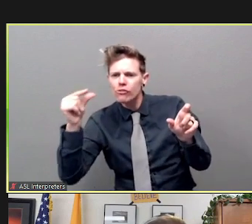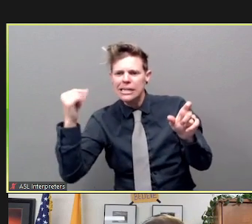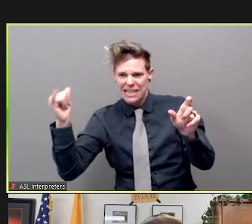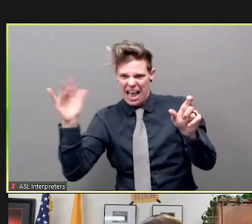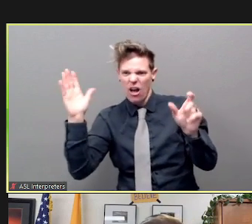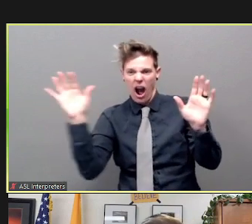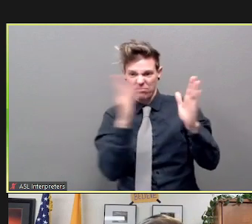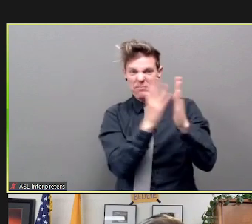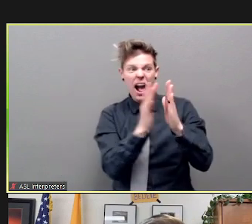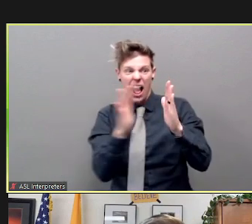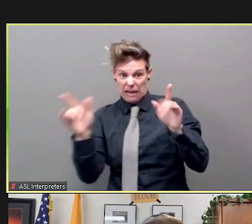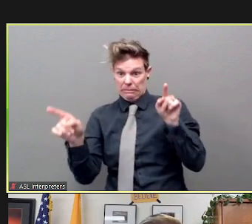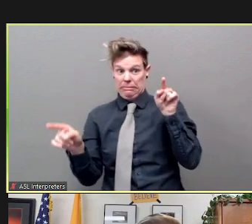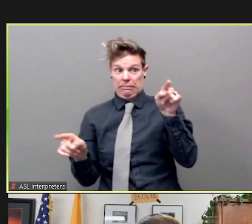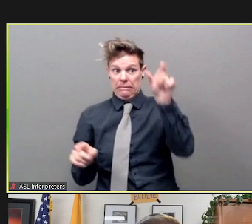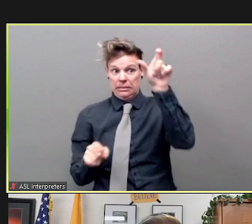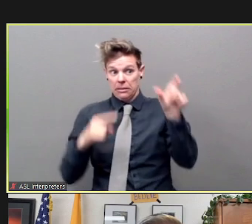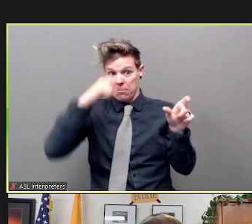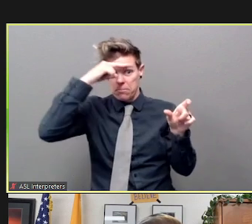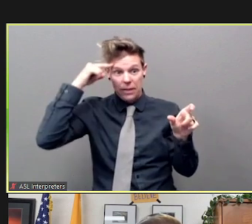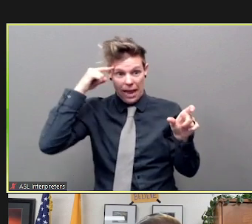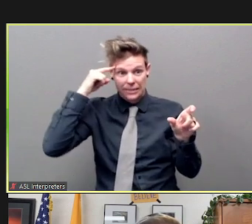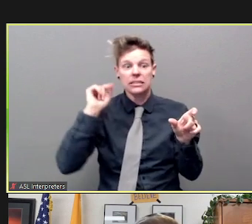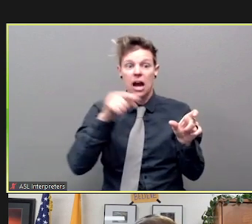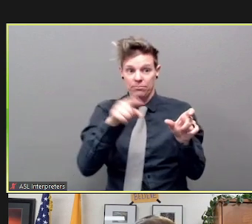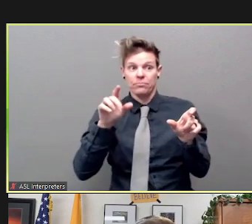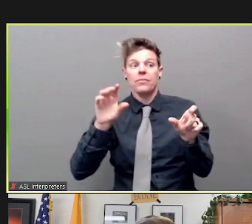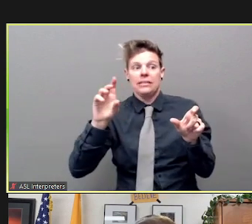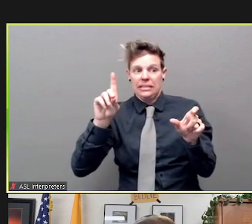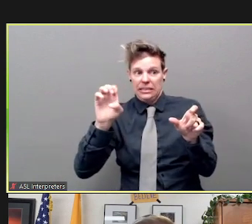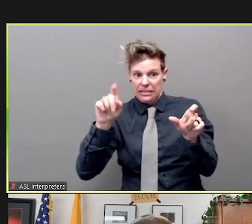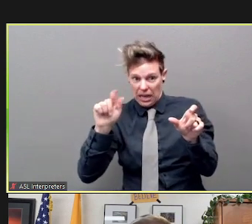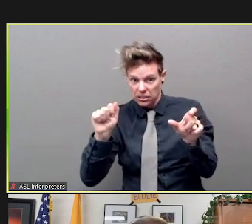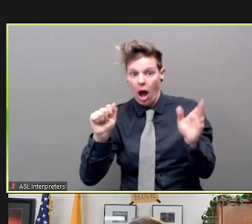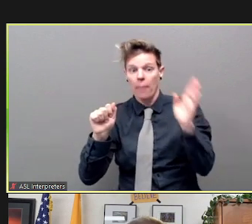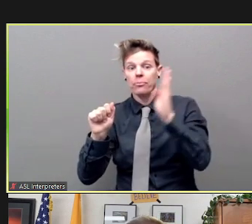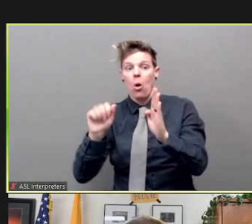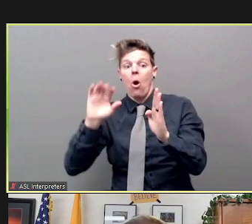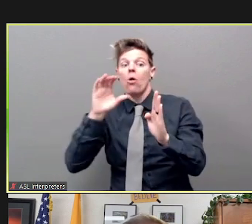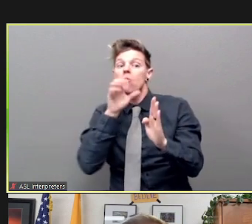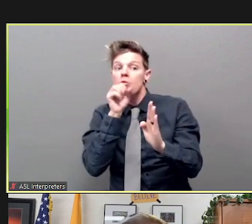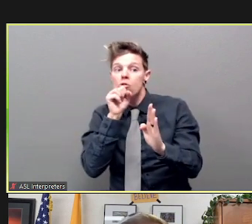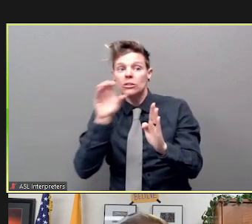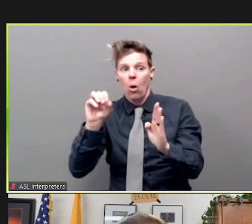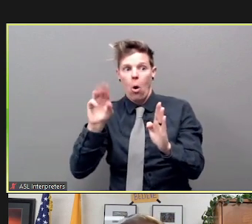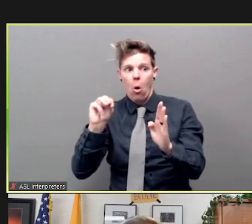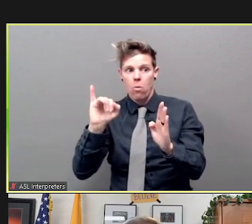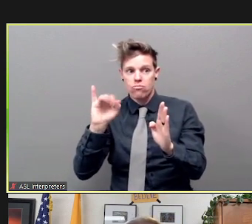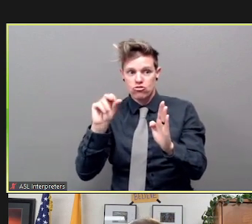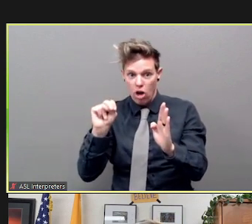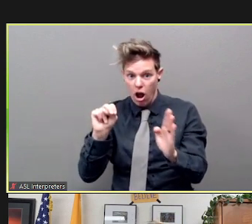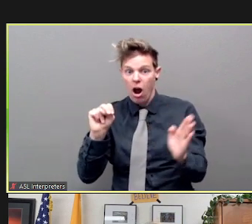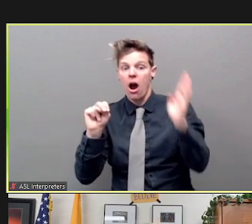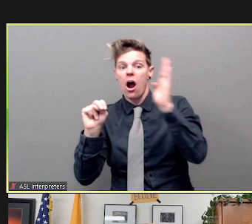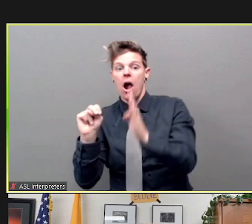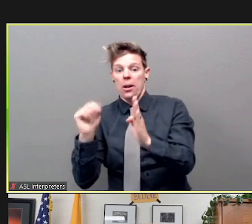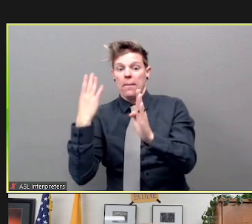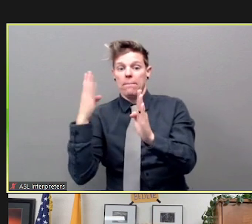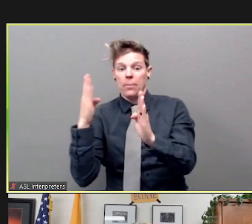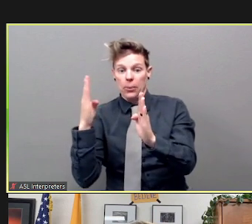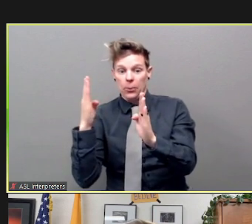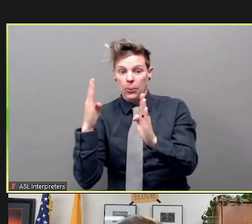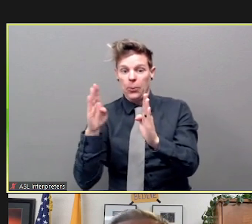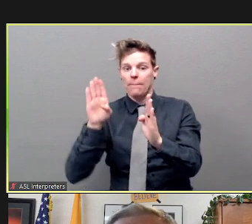Delta, and then Omicron, BA1 is the orange, and then BA2 is the blue. And you can see what happens